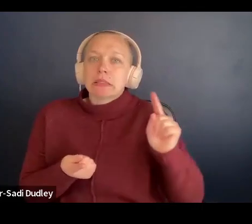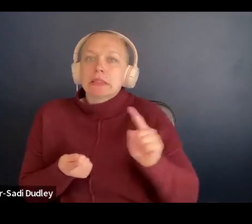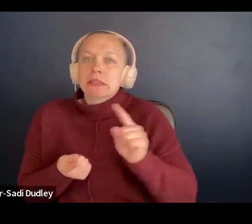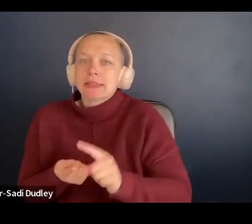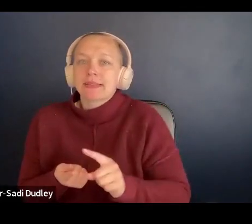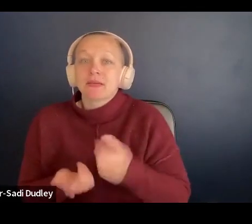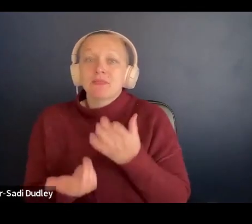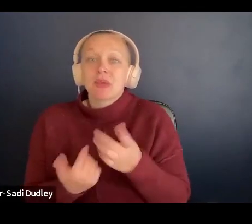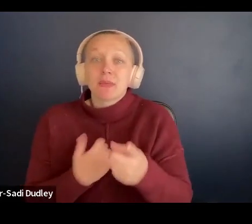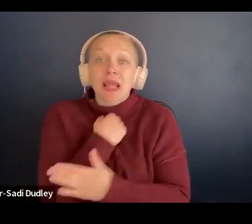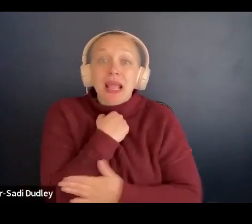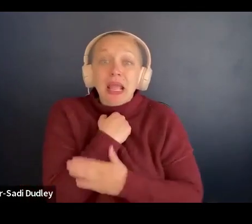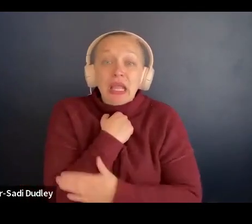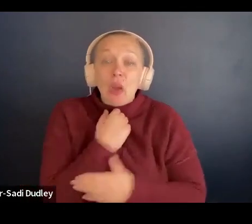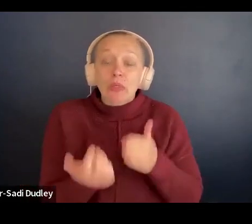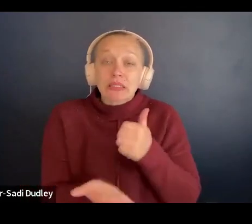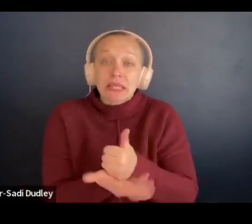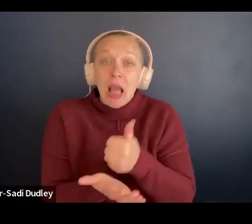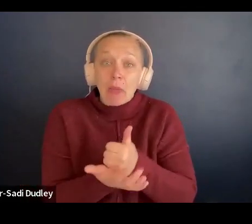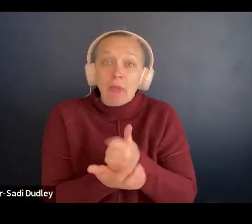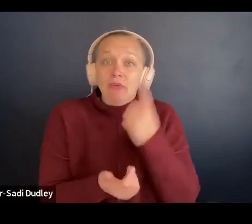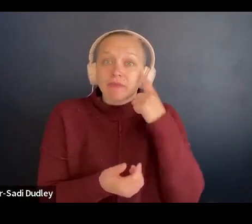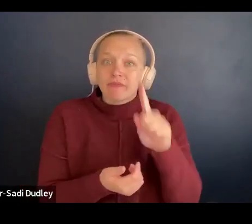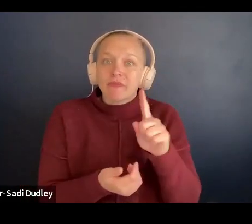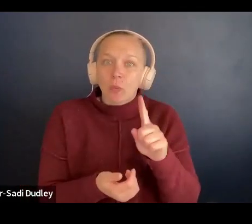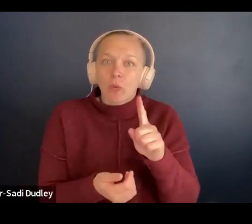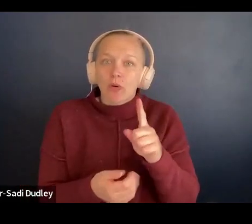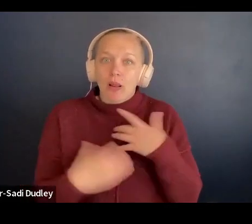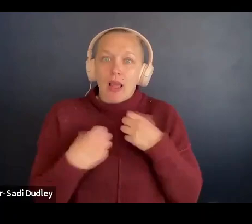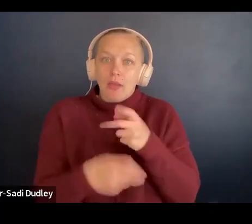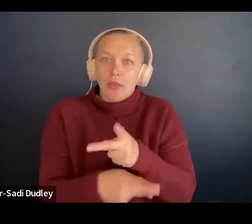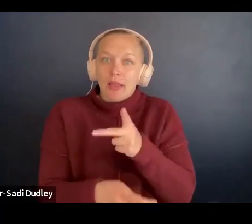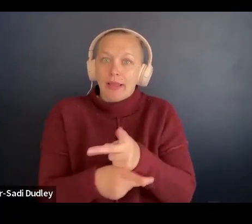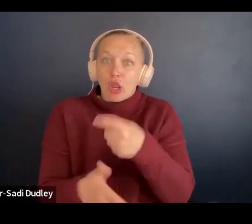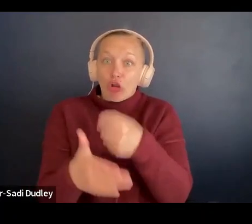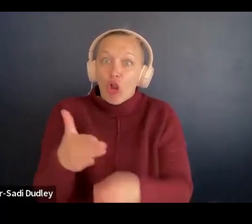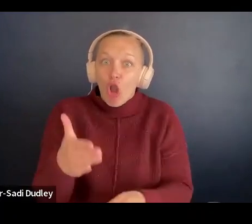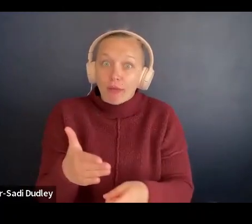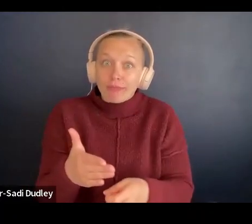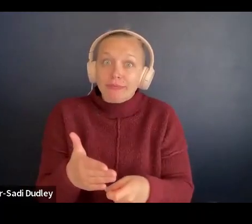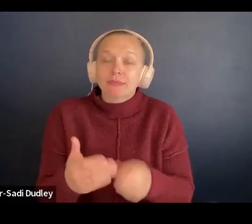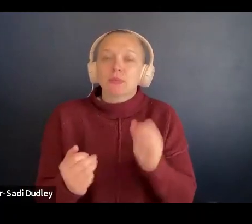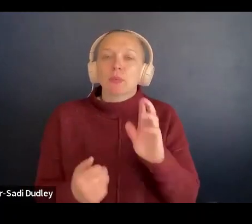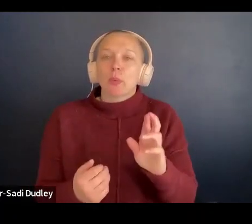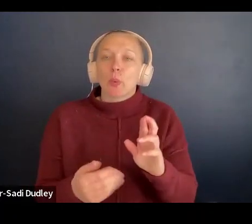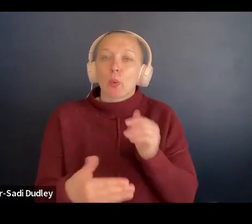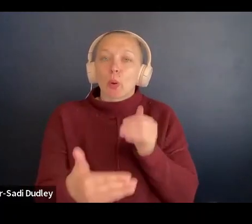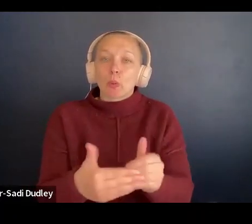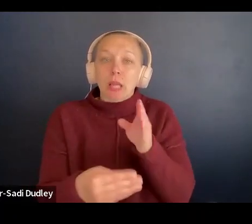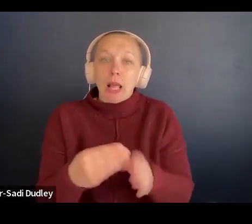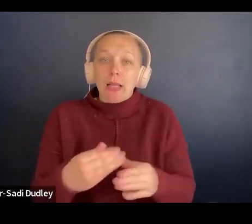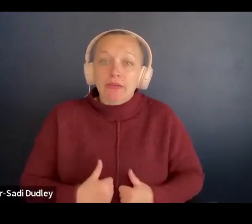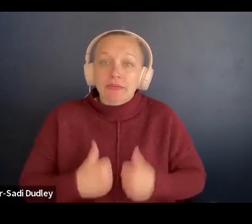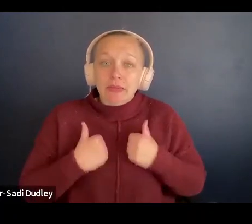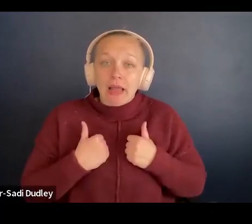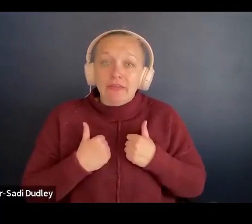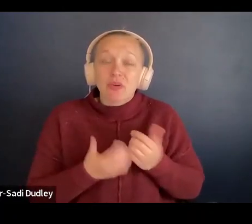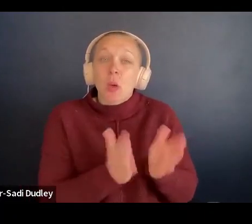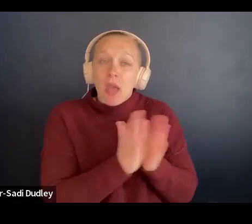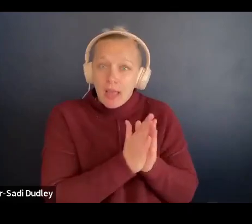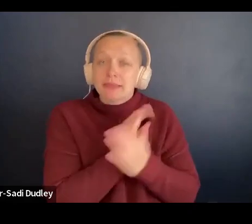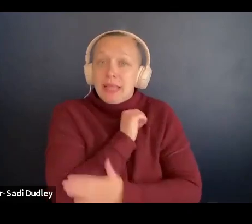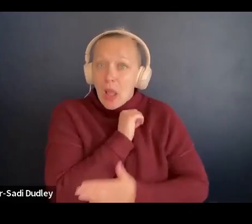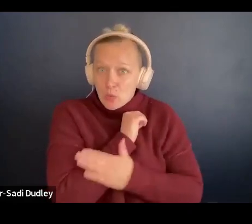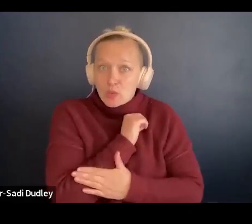with your healthcare costs or your living costs at end of life, or as we age, the county will kick up